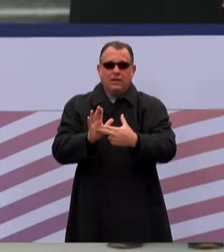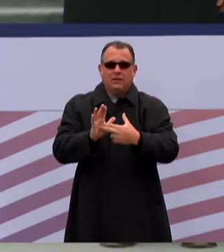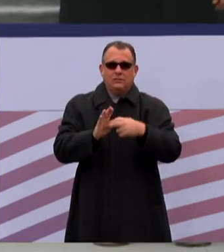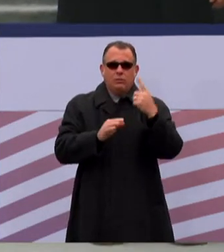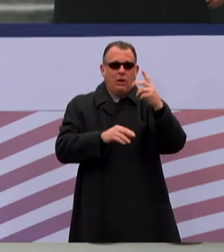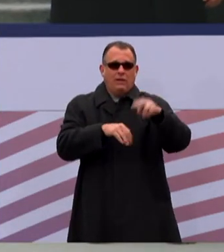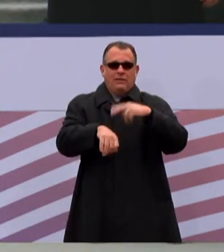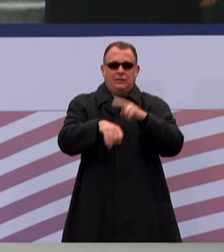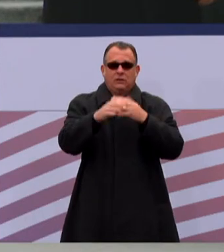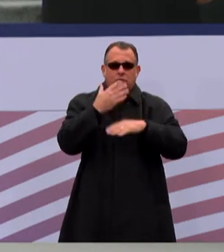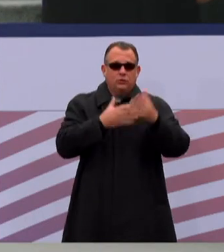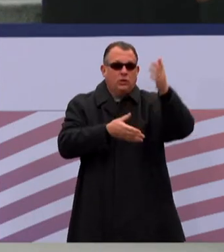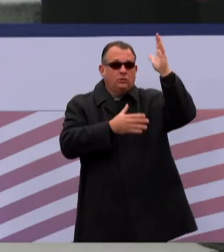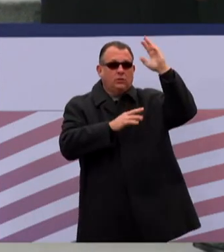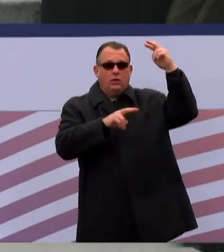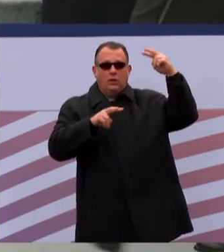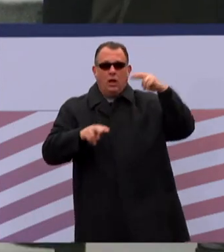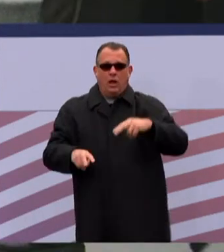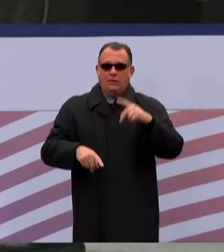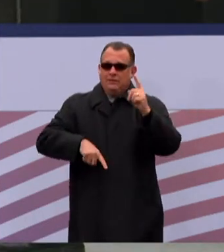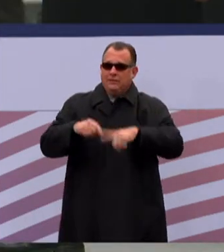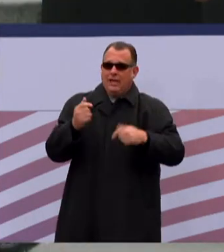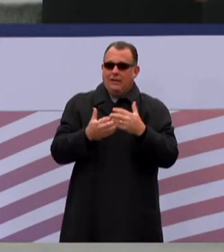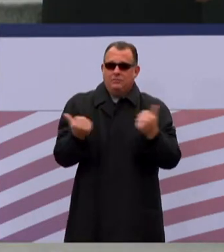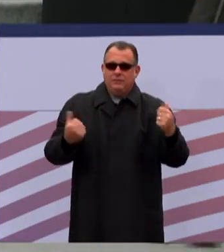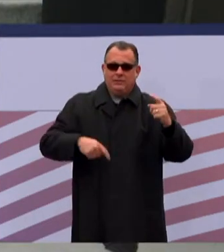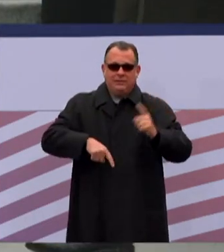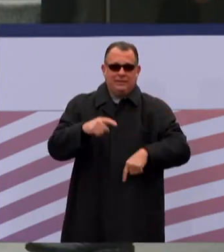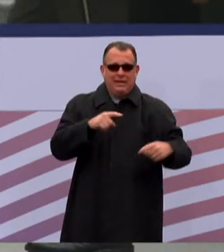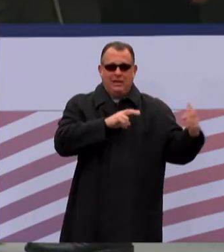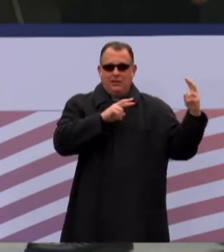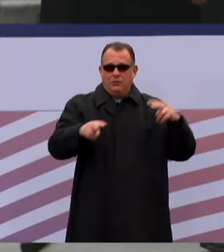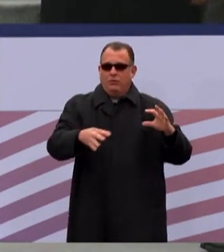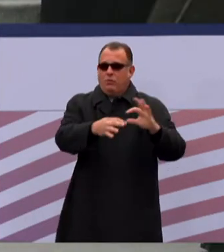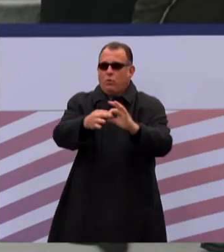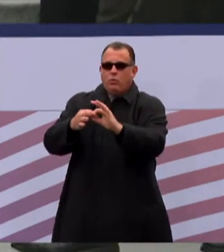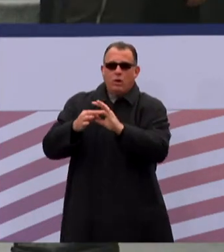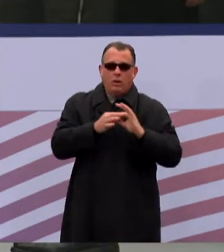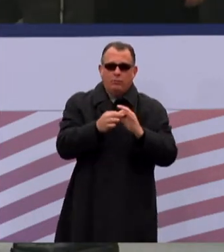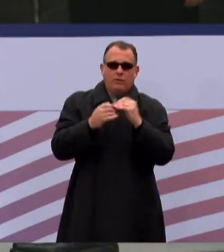nation, under God, indivisible, with liberty and justice for all.